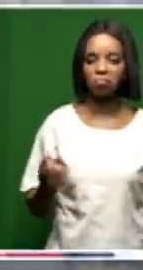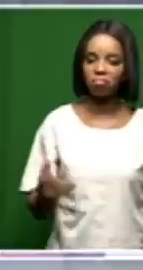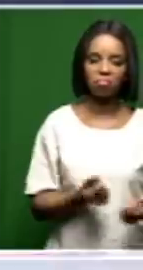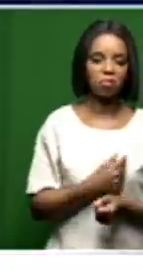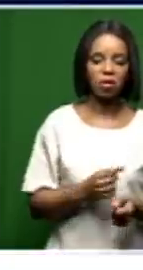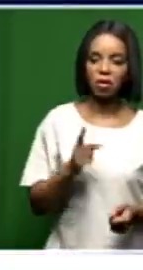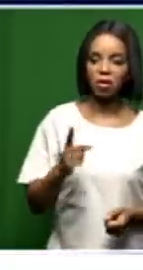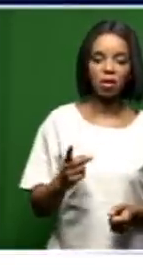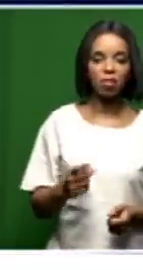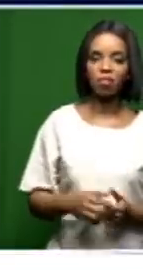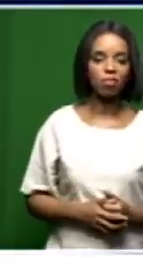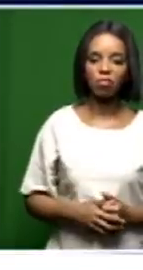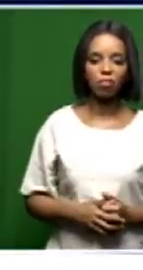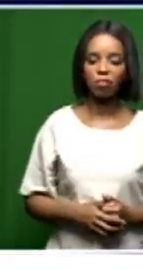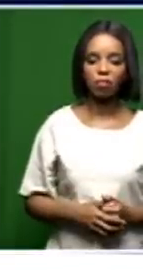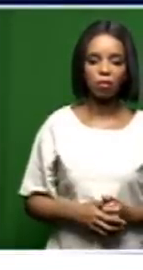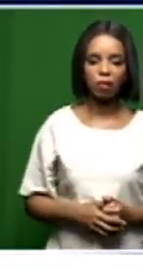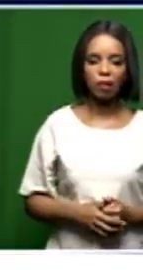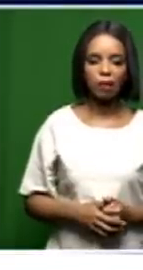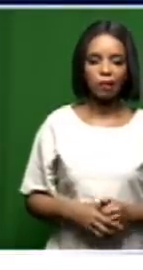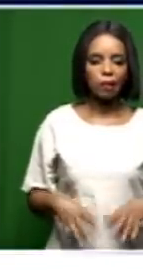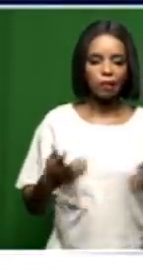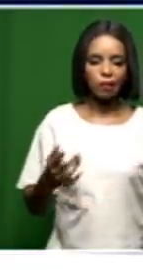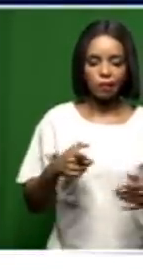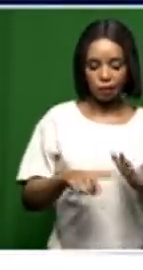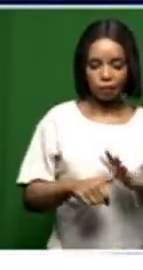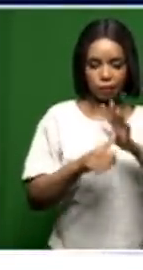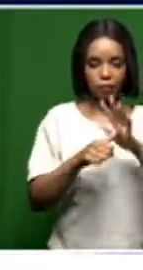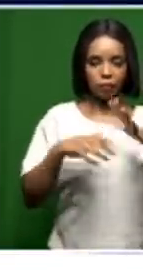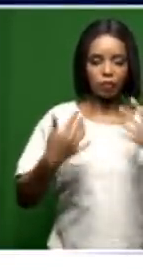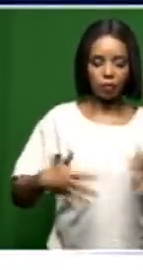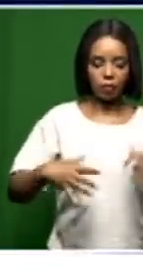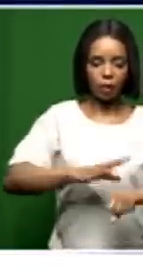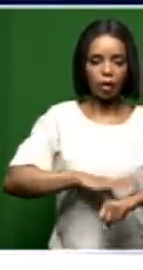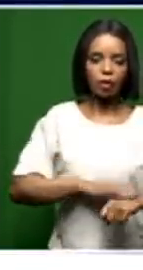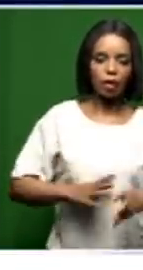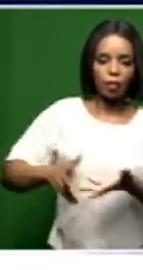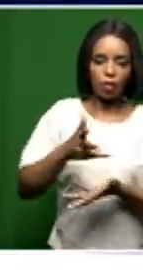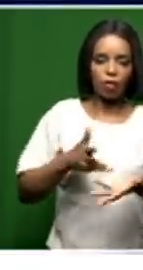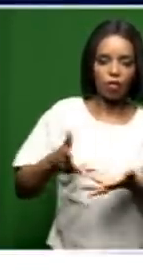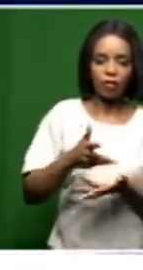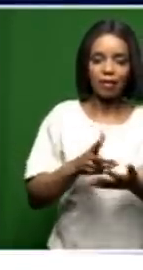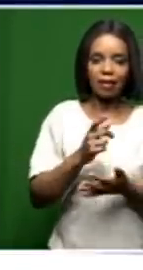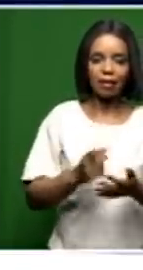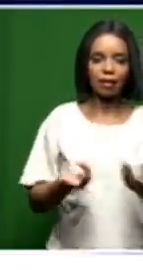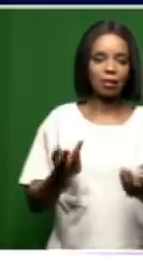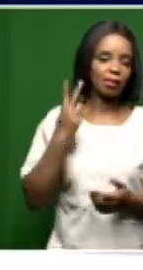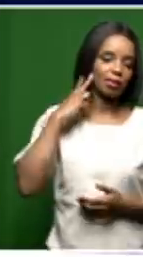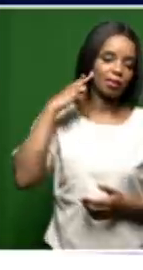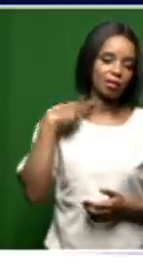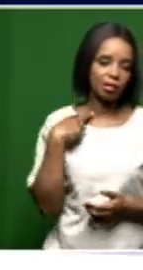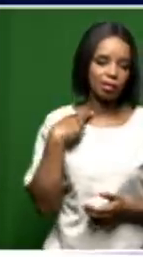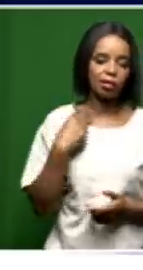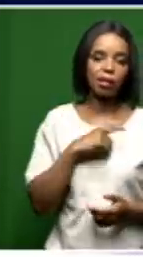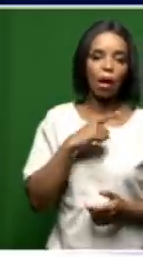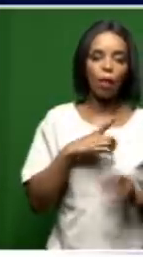Unfortunately not. And at such a crucial time in the conversation, unfortunately, that a link letting us